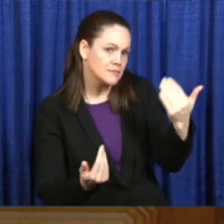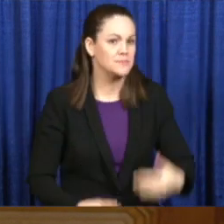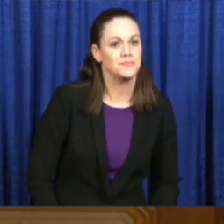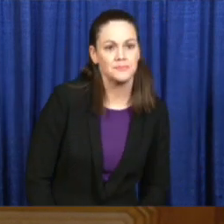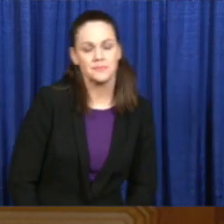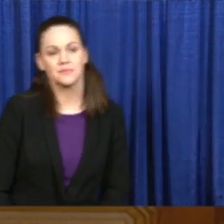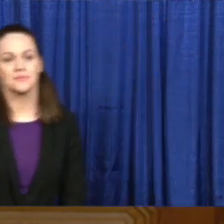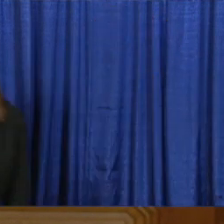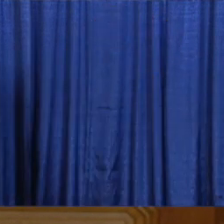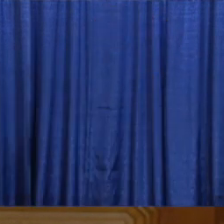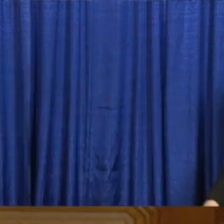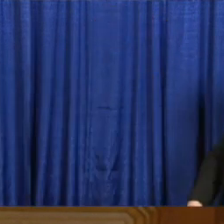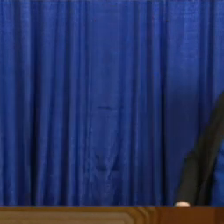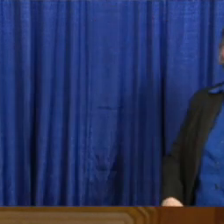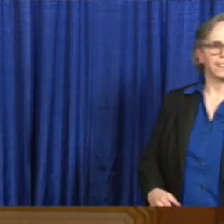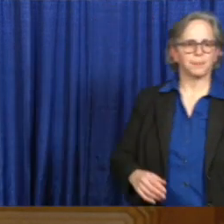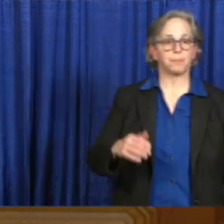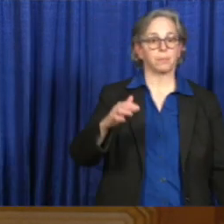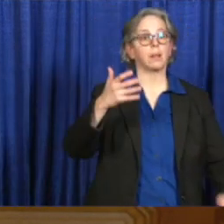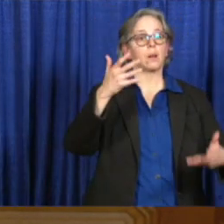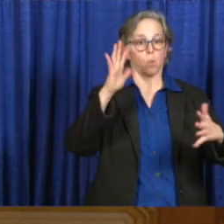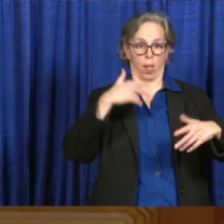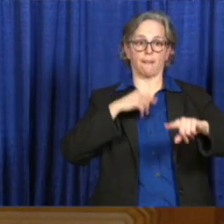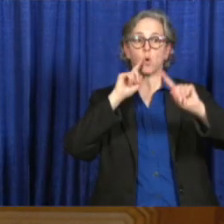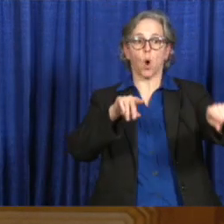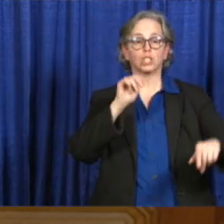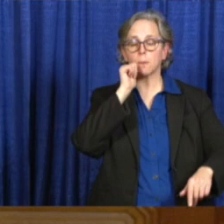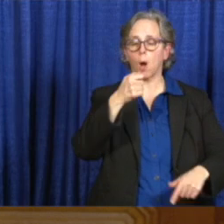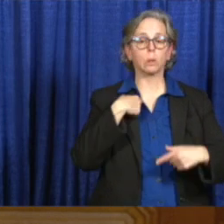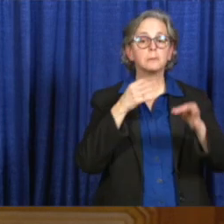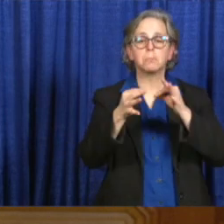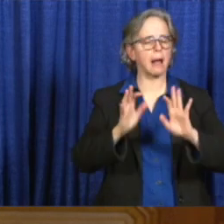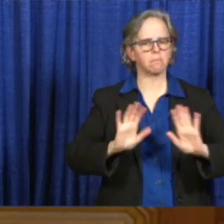so I'm not going to talk about that. But let me just say,